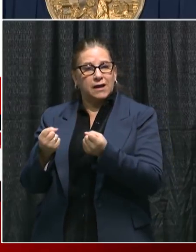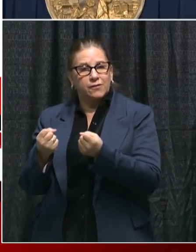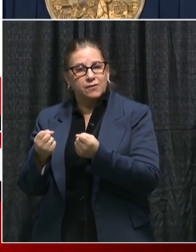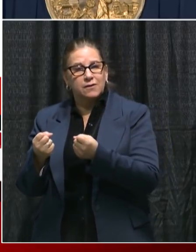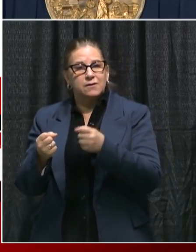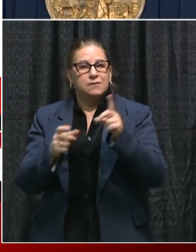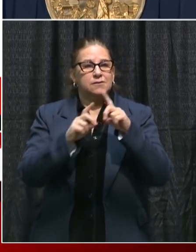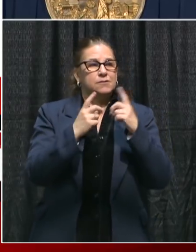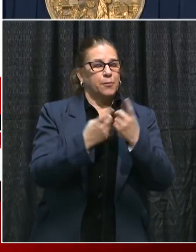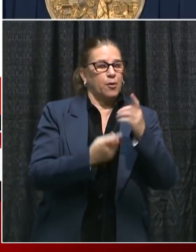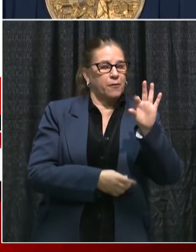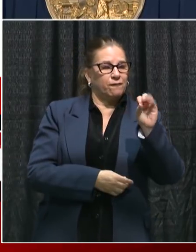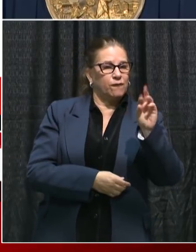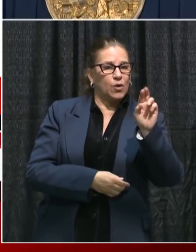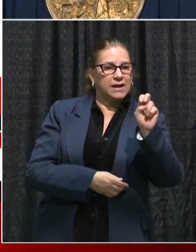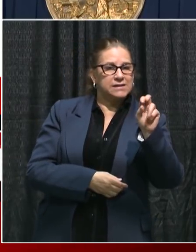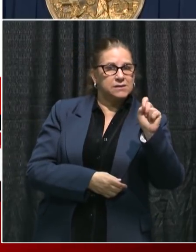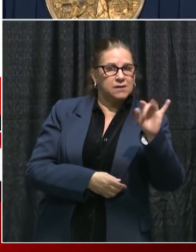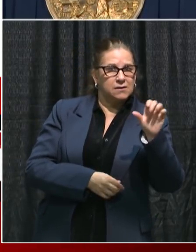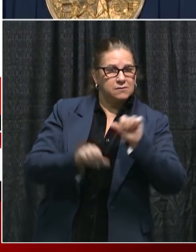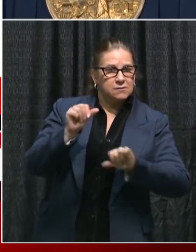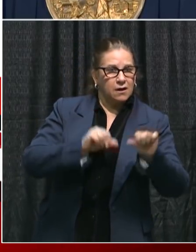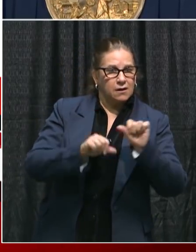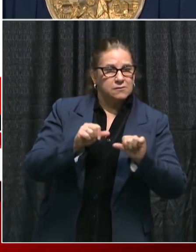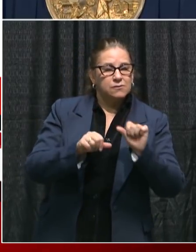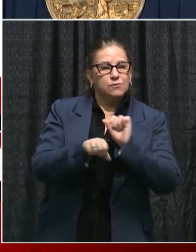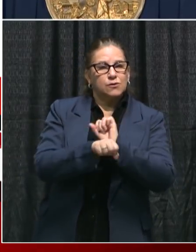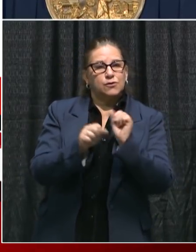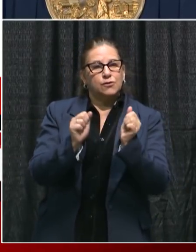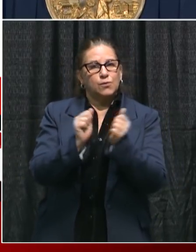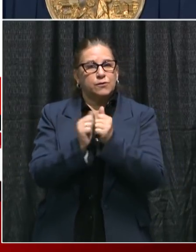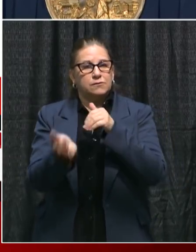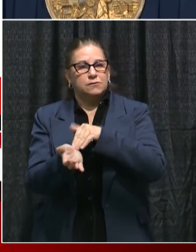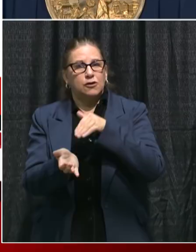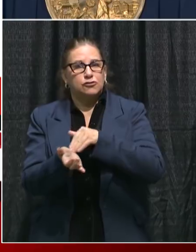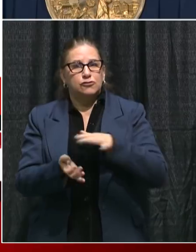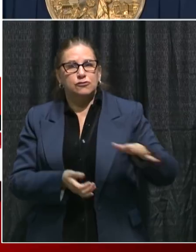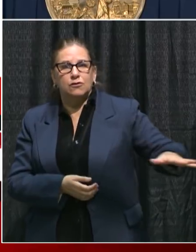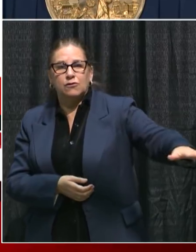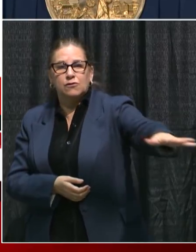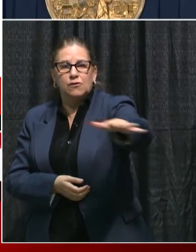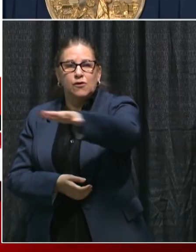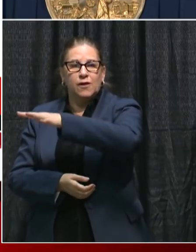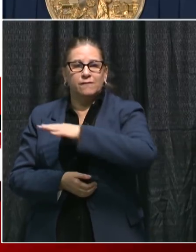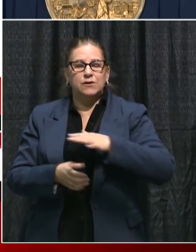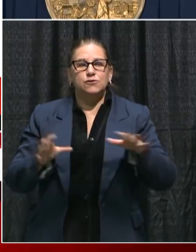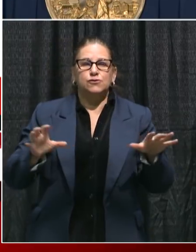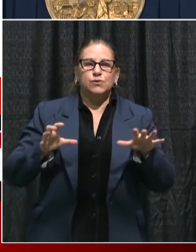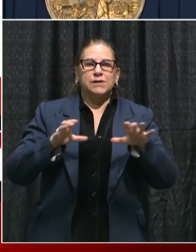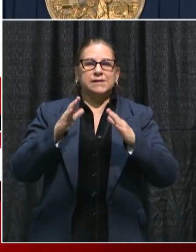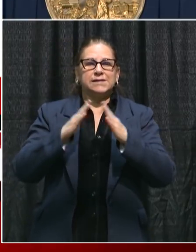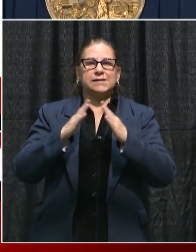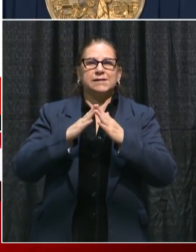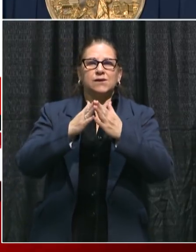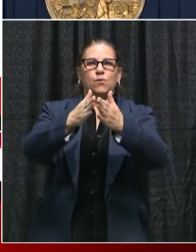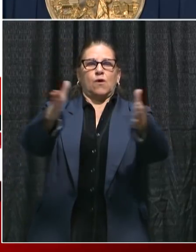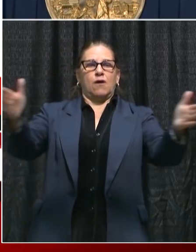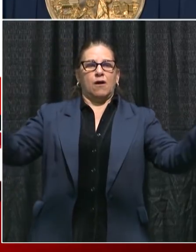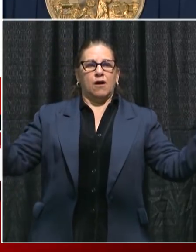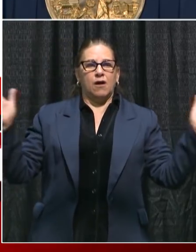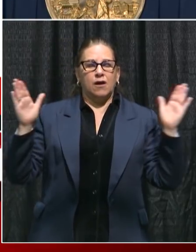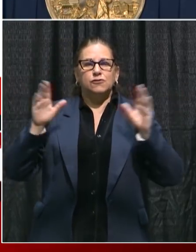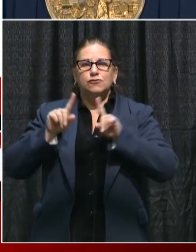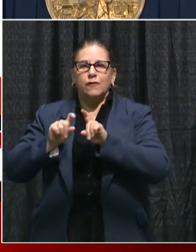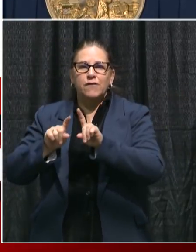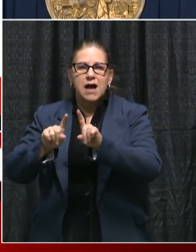healthcare providers in the district to conduct a citywide survey to test for antibodies. While